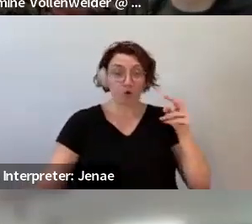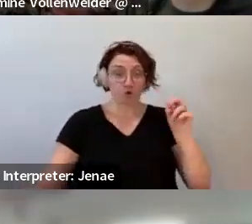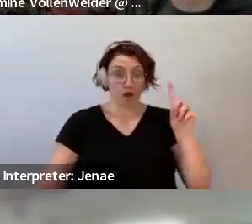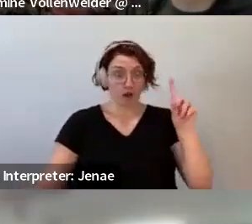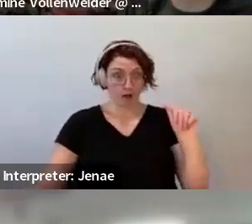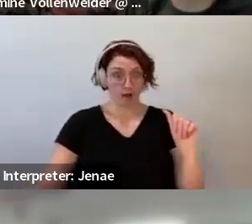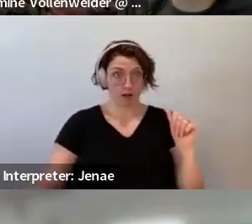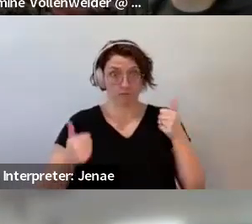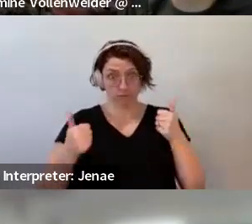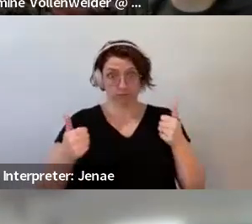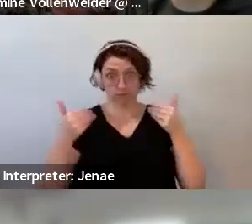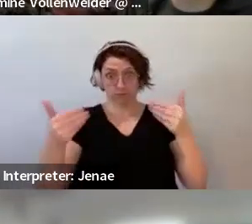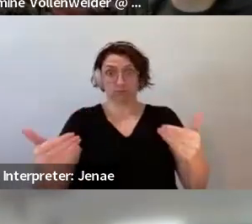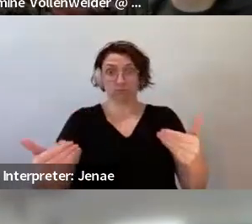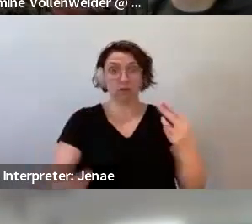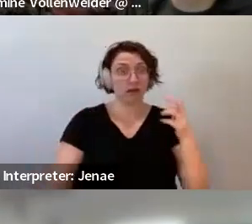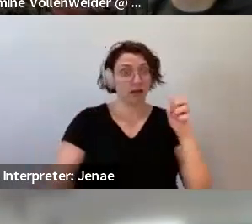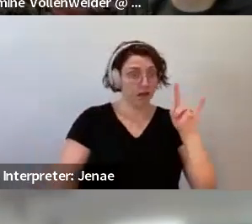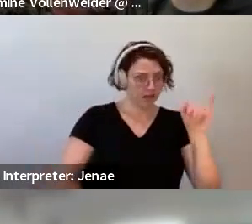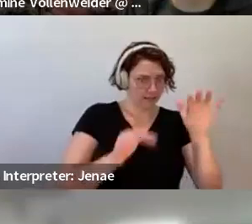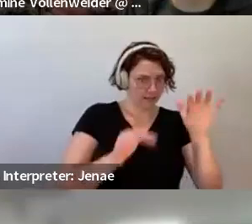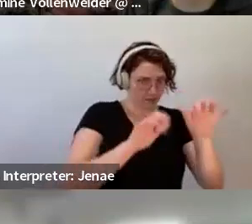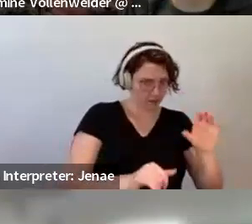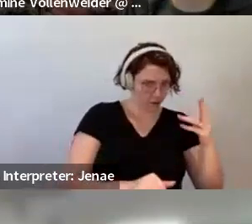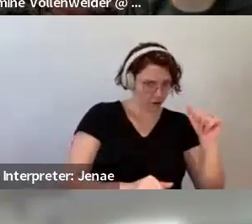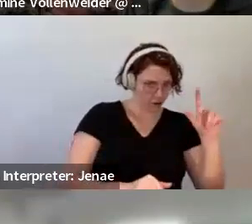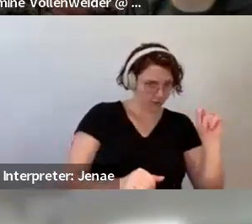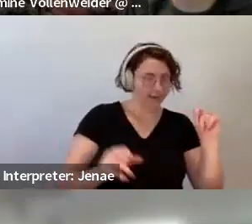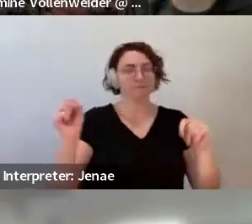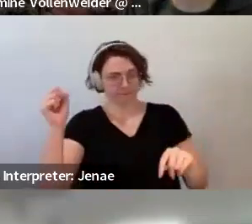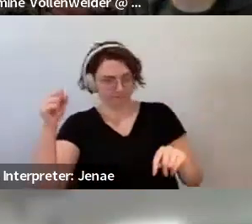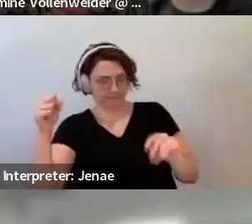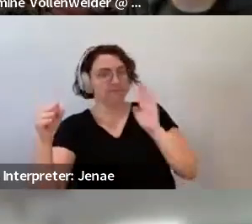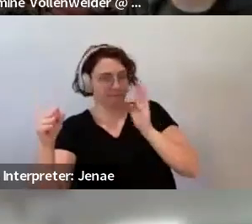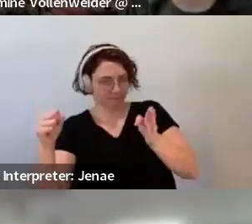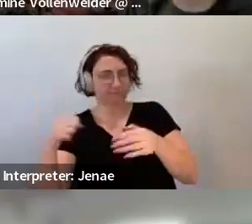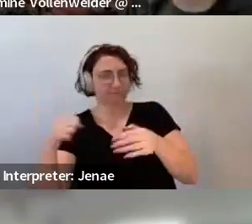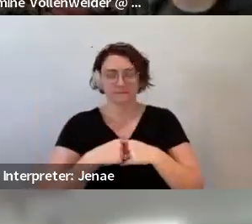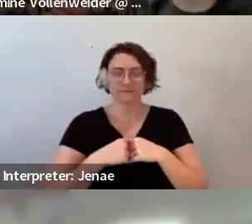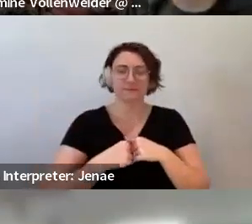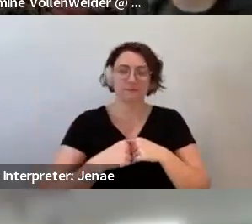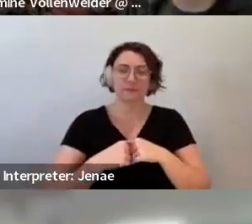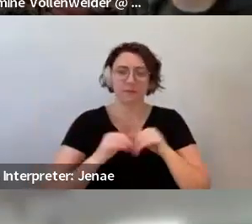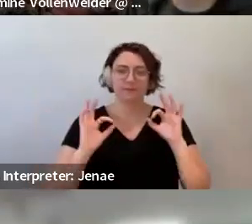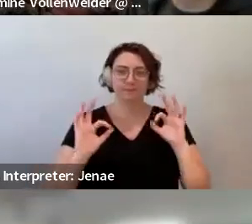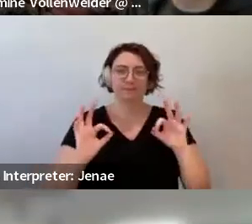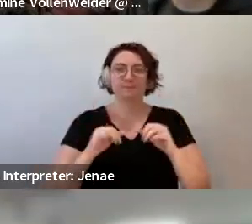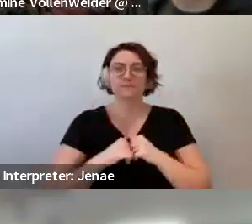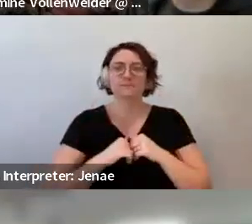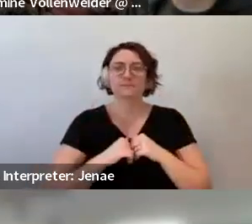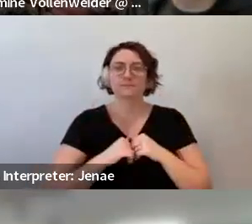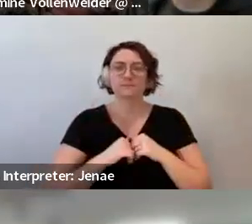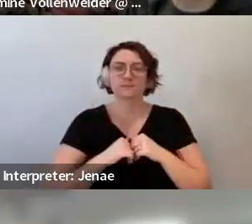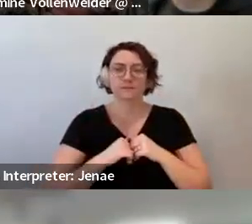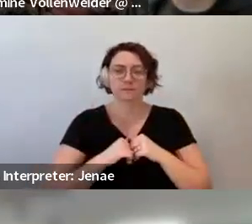go for this? And Heidi, you're gonna put all your stuff in the chat, right? All your Yes, information? I'll put it in the chat. Awesome.